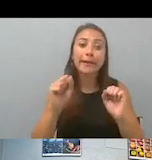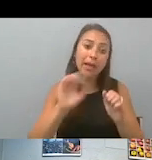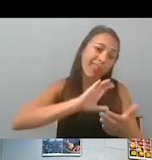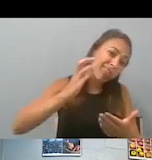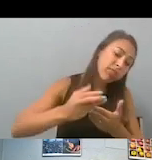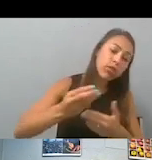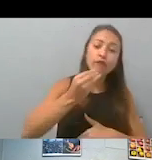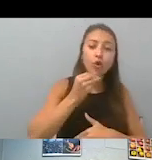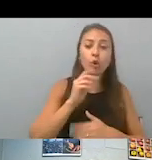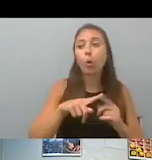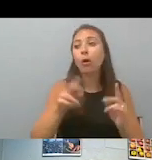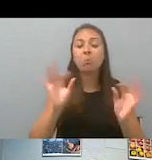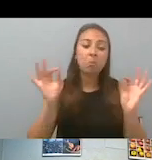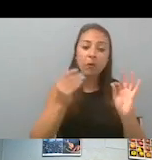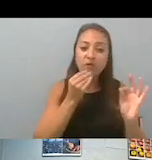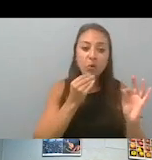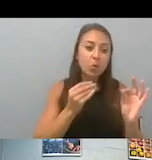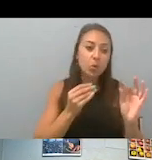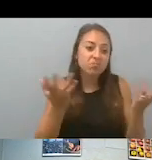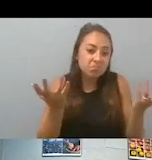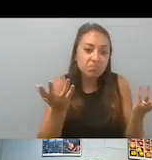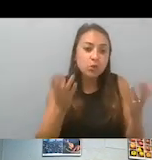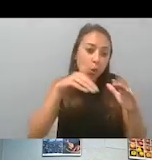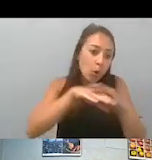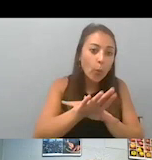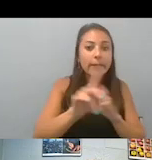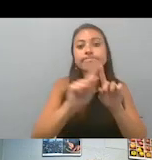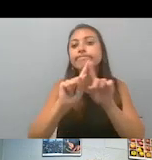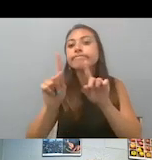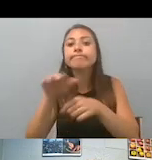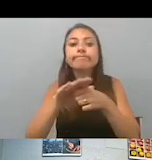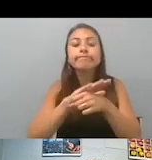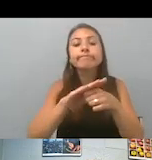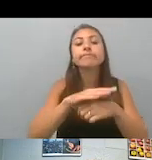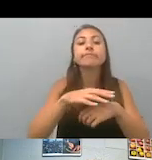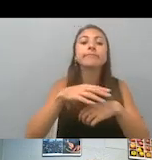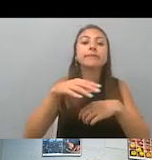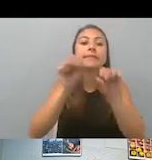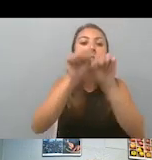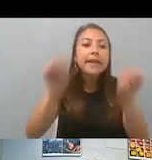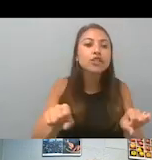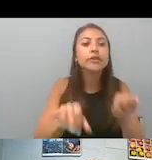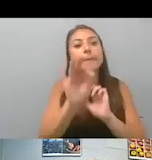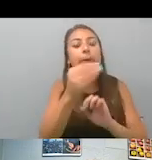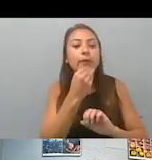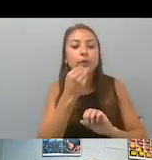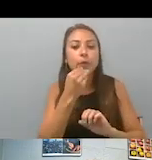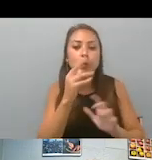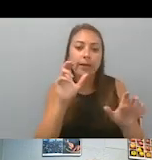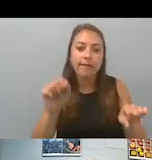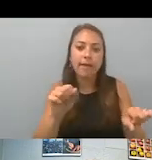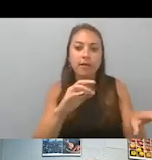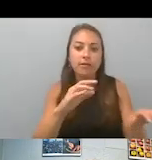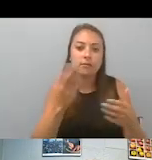want. It's not an all you care to eat format. So they are going into the different platforms and stations, making their selections and